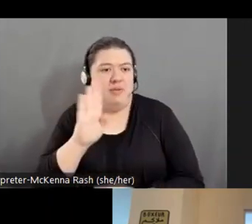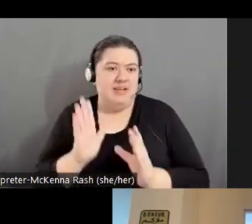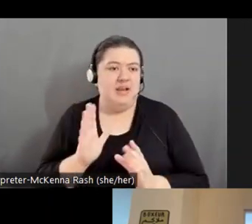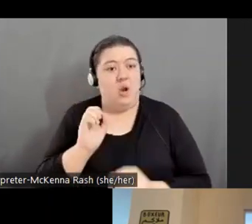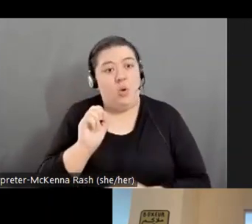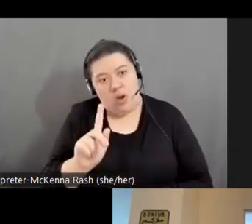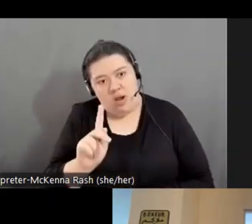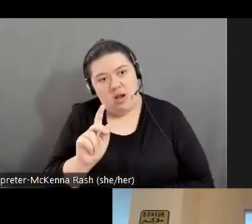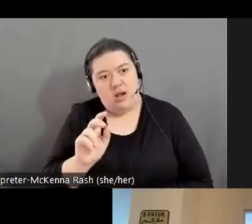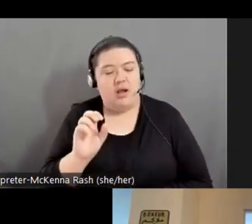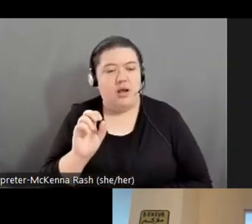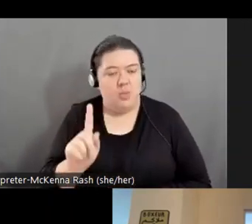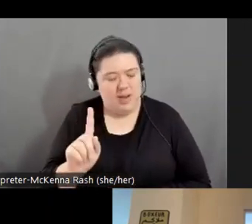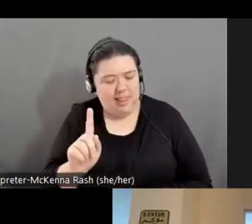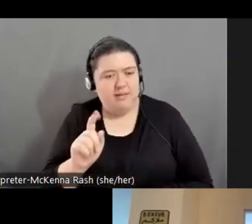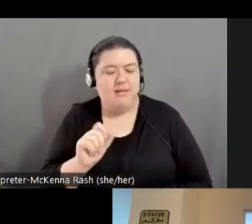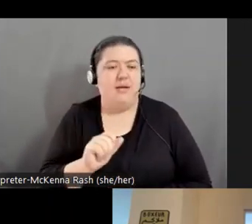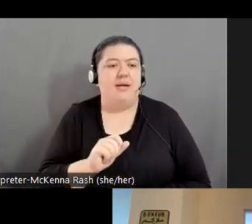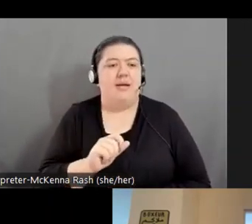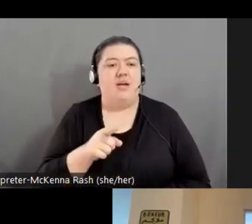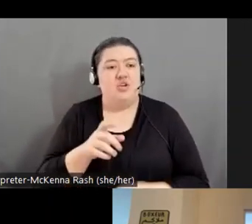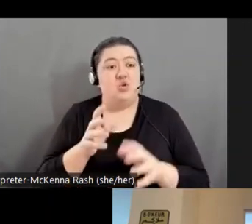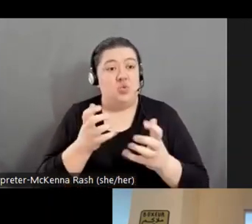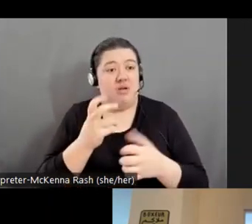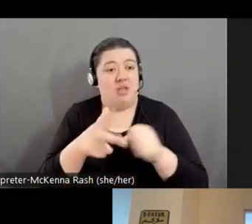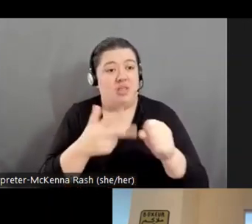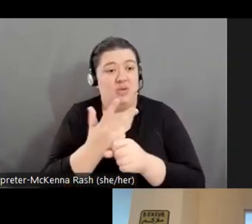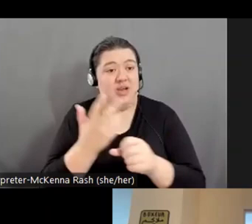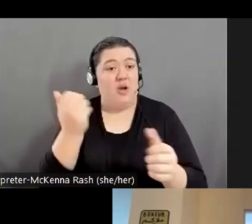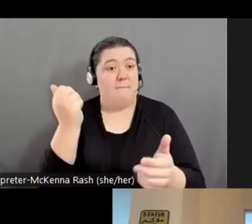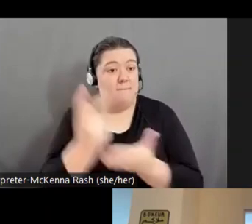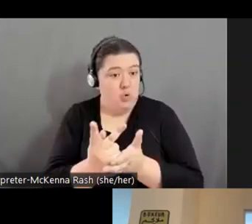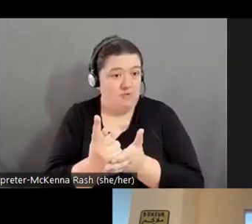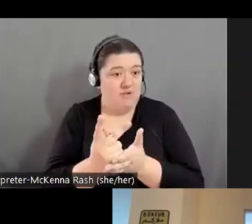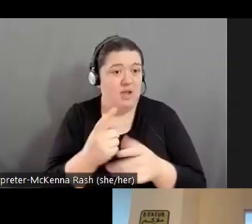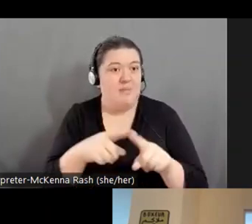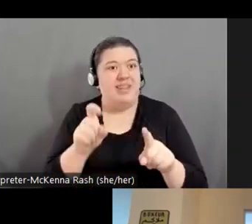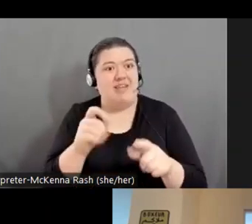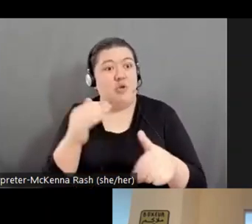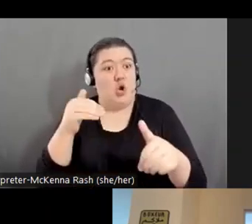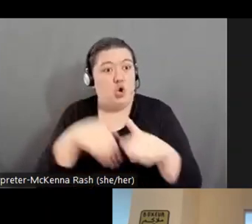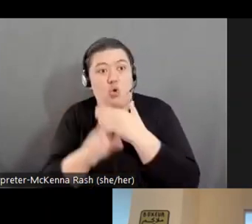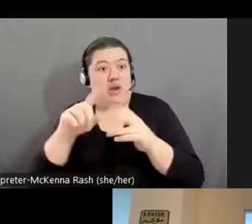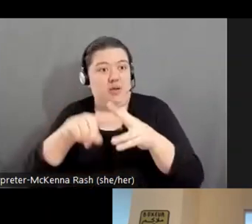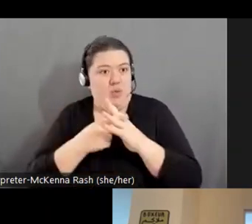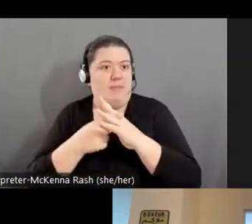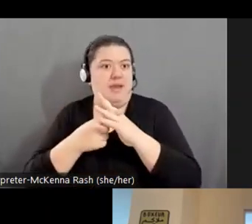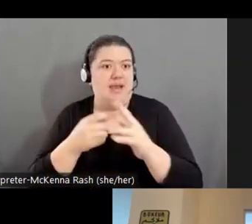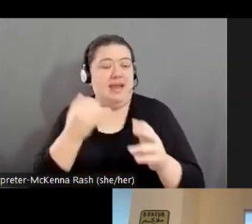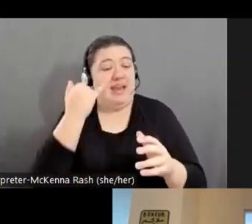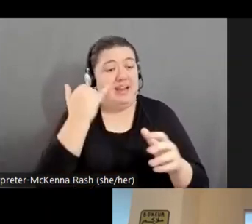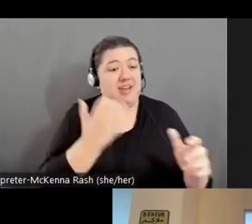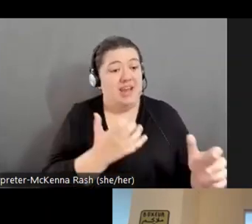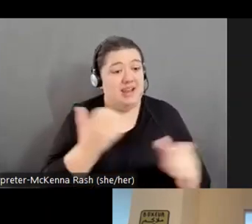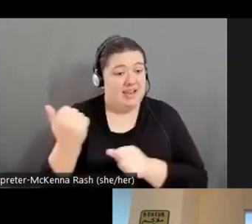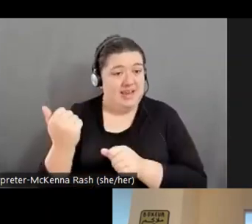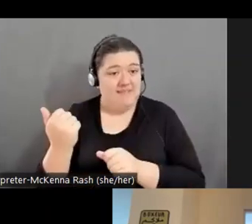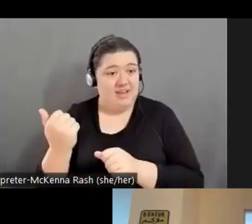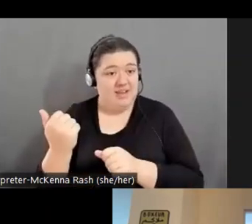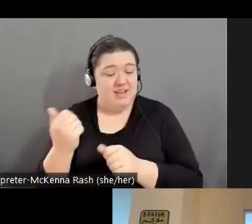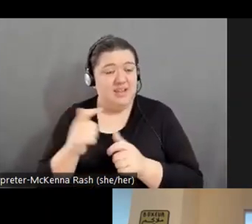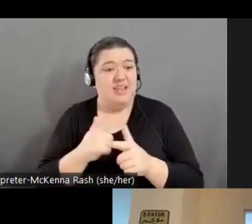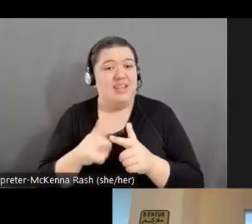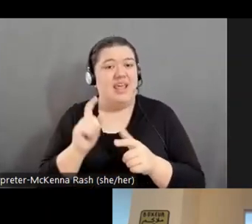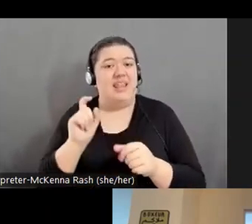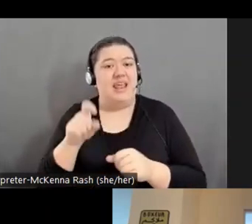often get a three-year approval, but they have to got to enter right at the beginning of it. And if they leave, then they